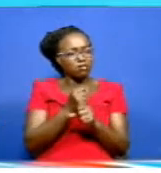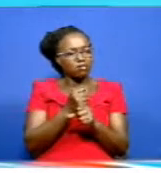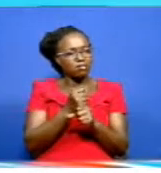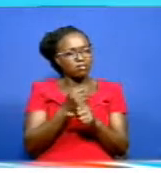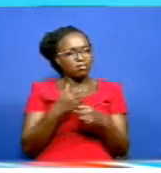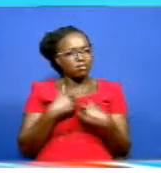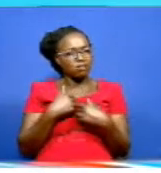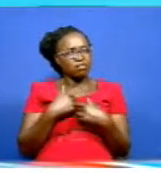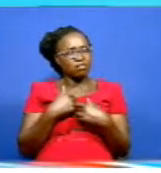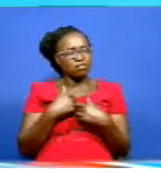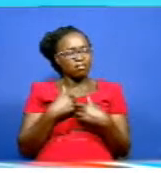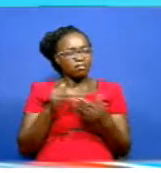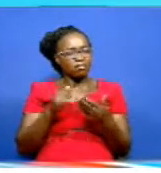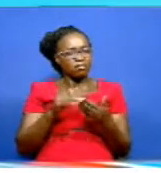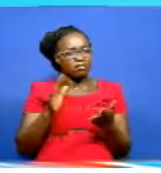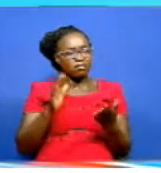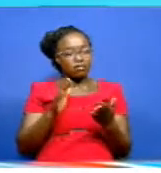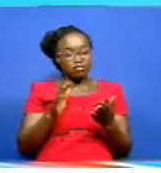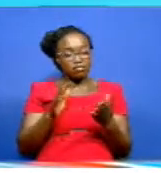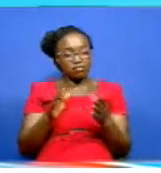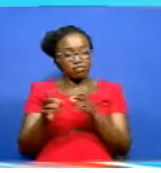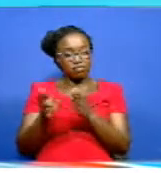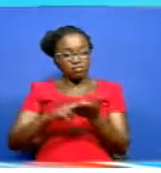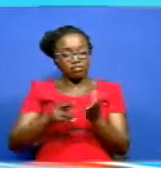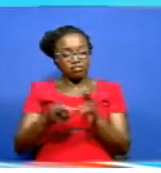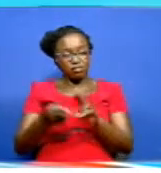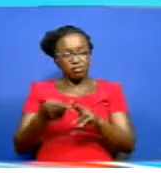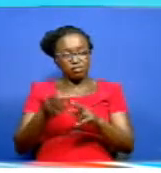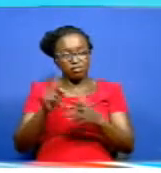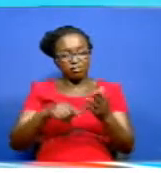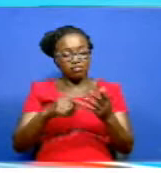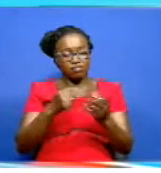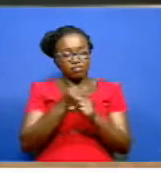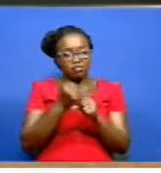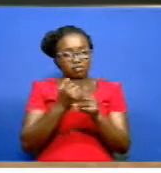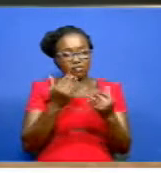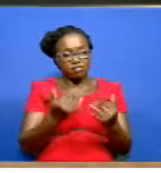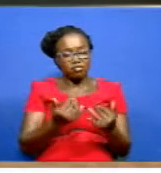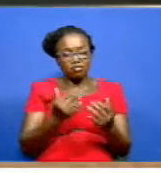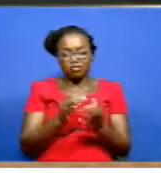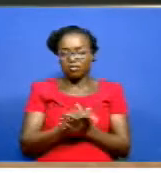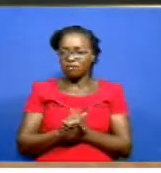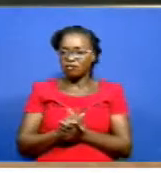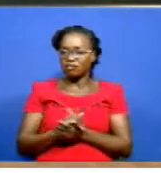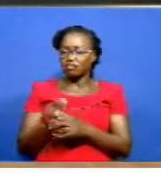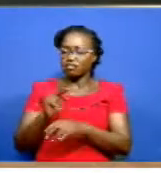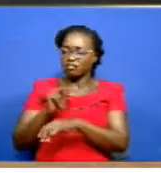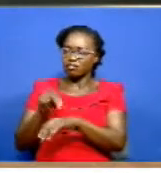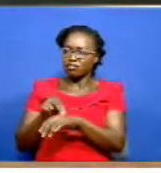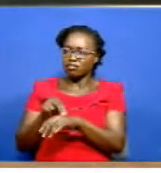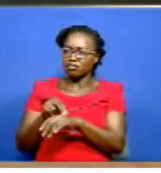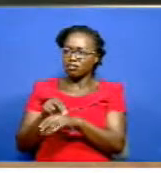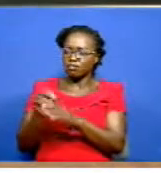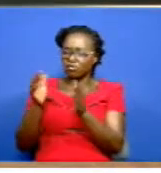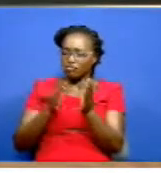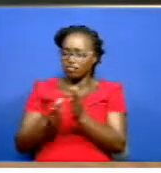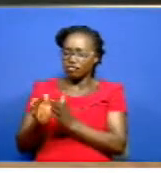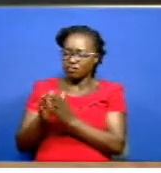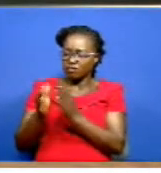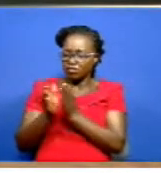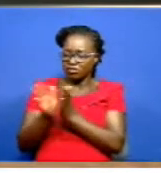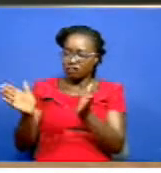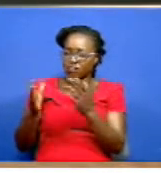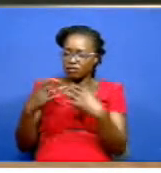having, and more so in relation to what we are dealing with right now? So the National Strategic Public Health